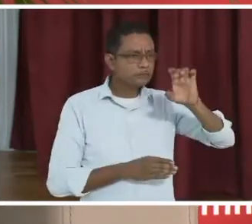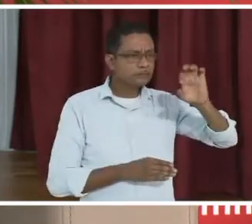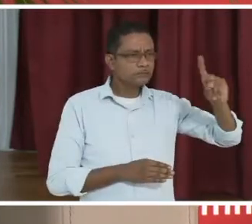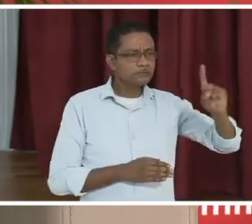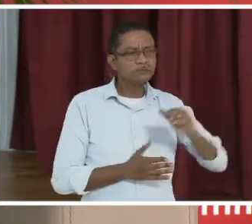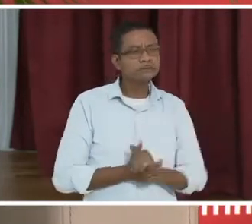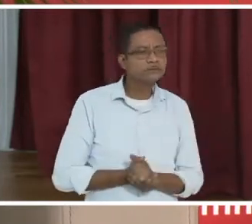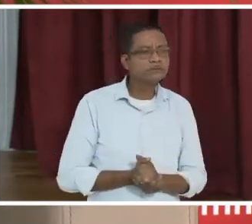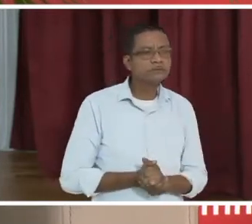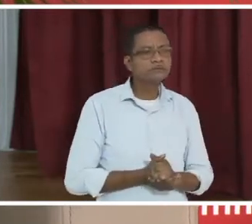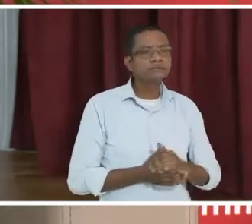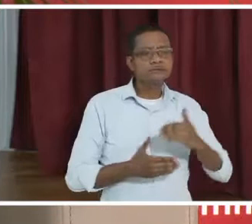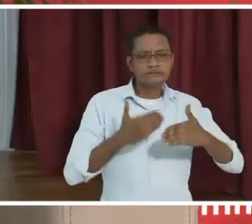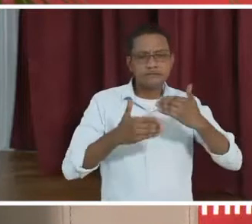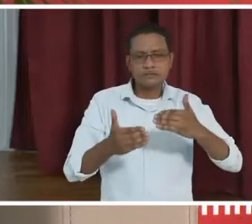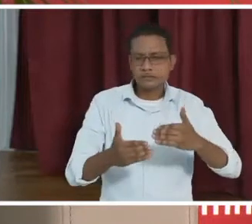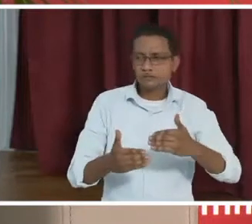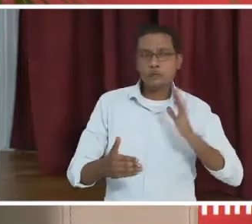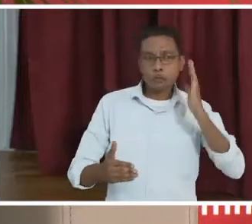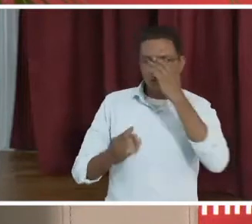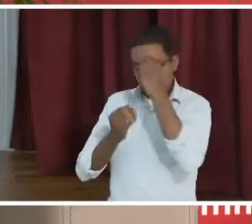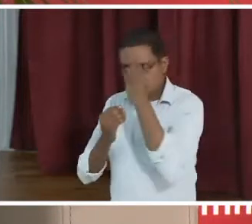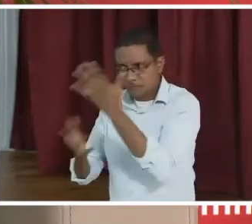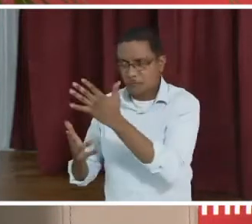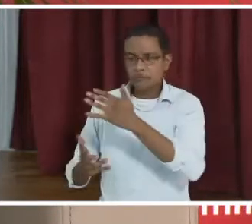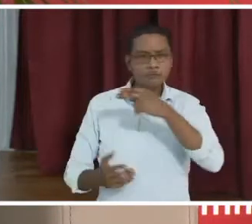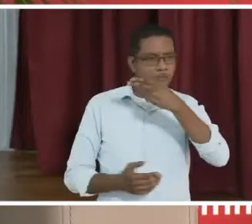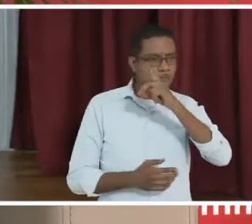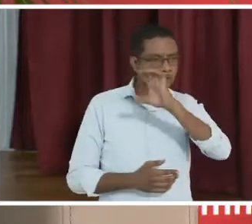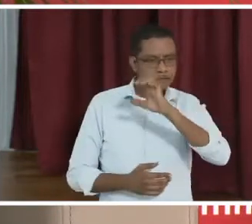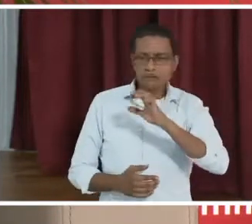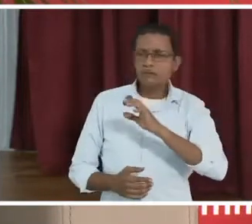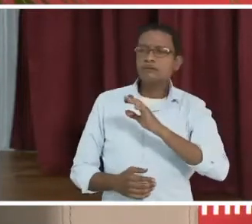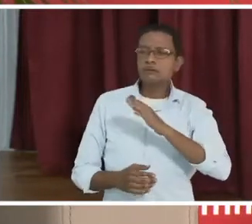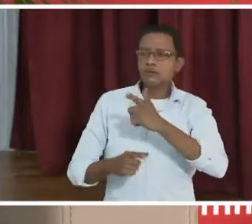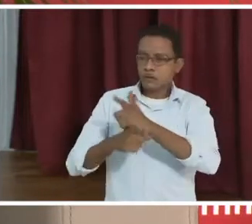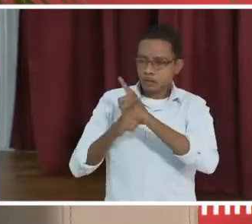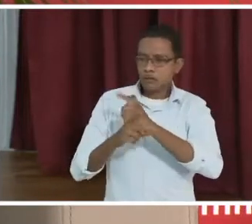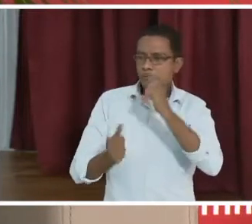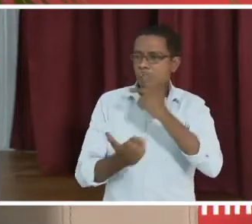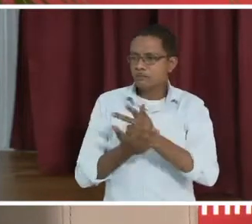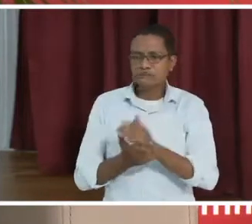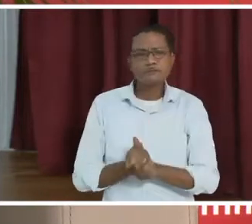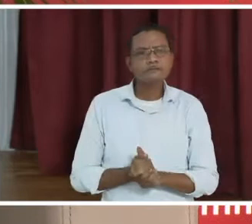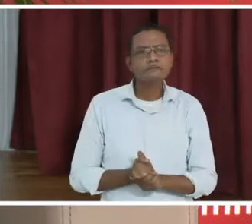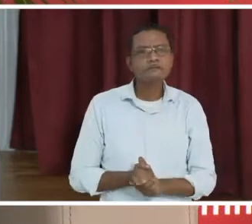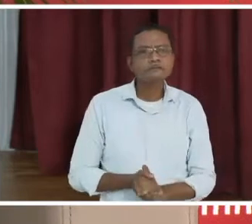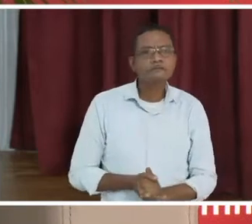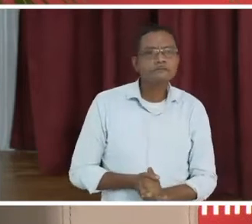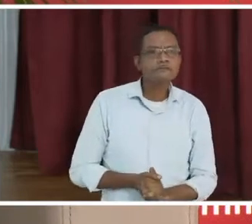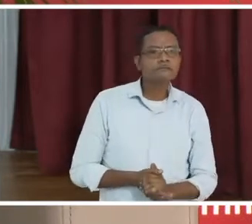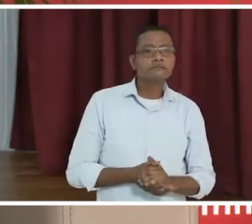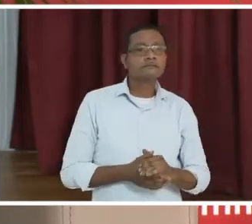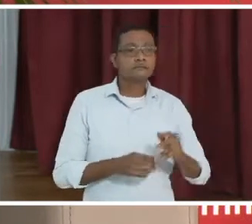point, HEC will be notified that the loan was approved to allow for the deed of sublease to be prepared. And the